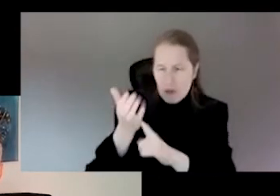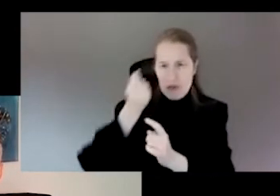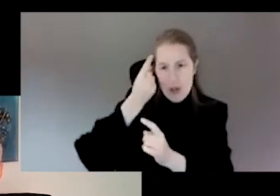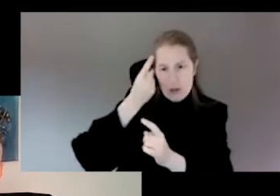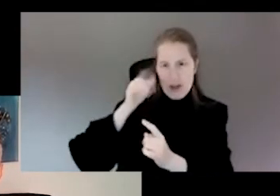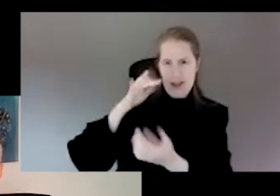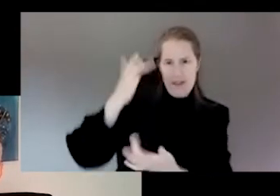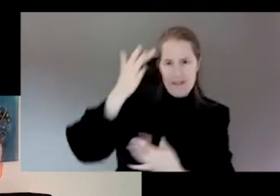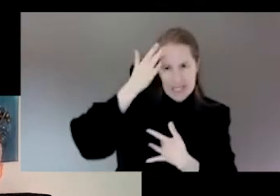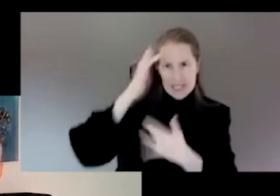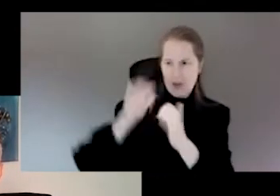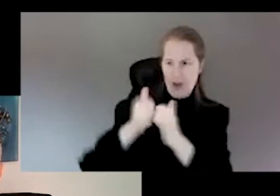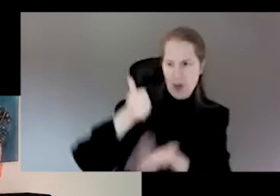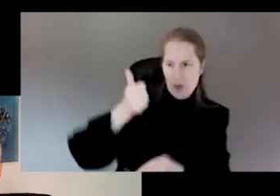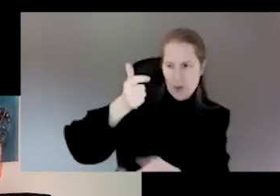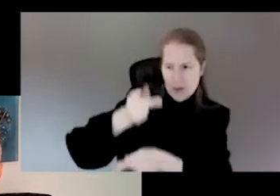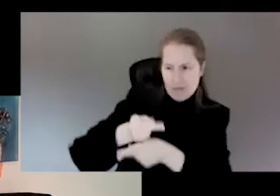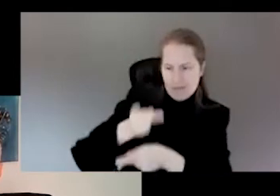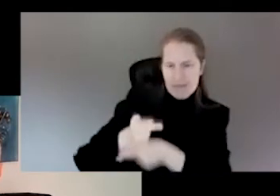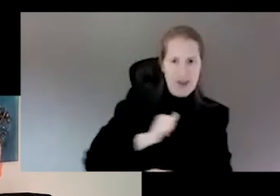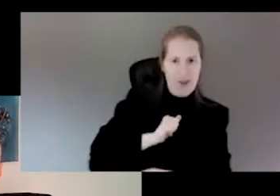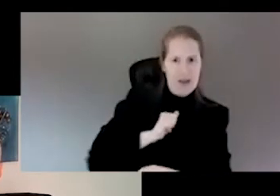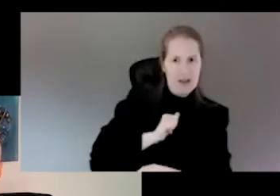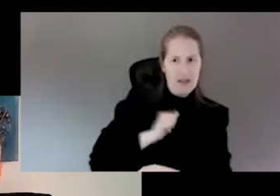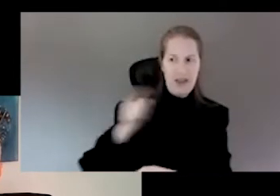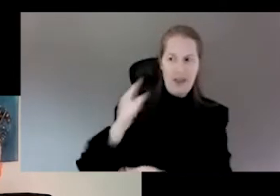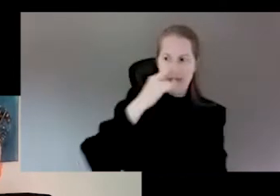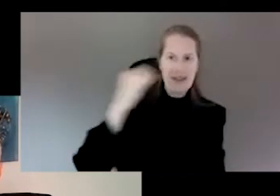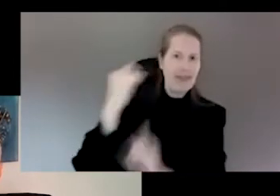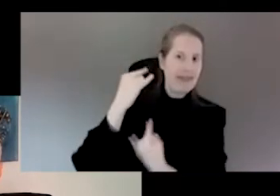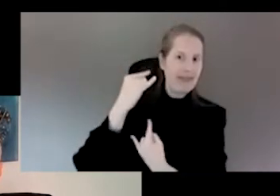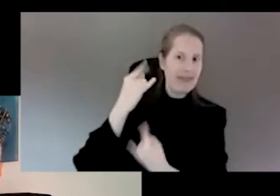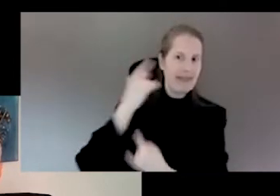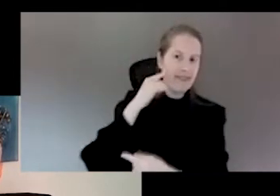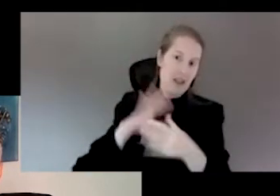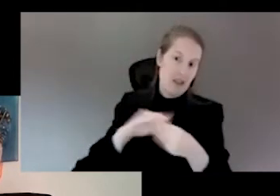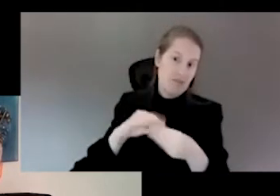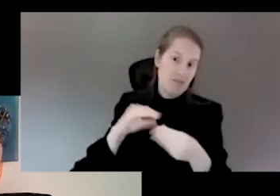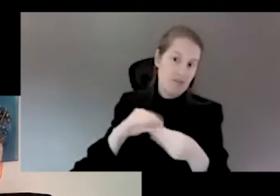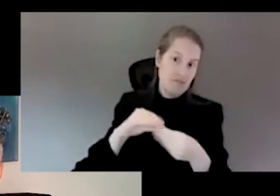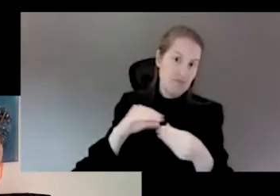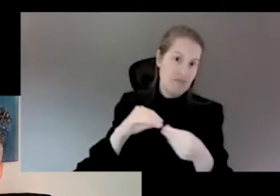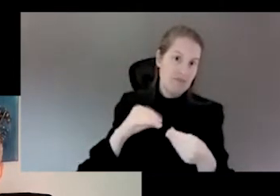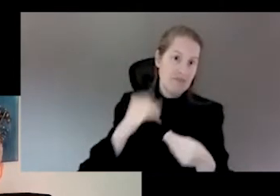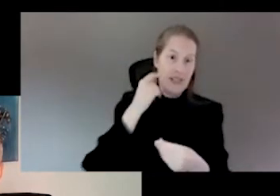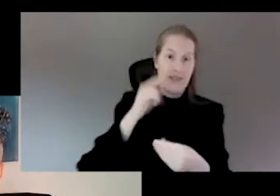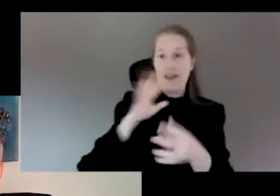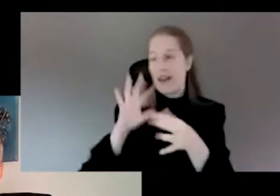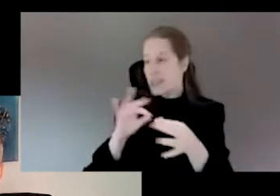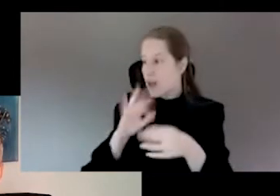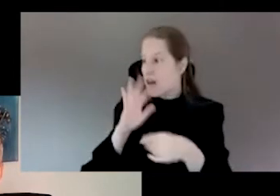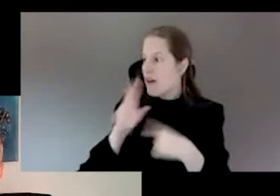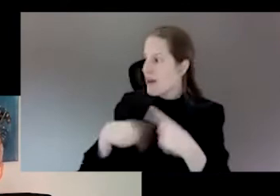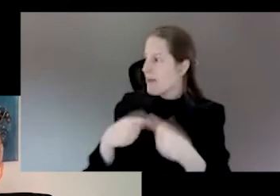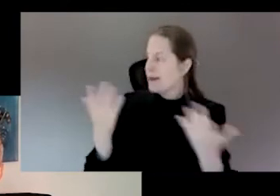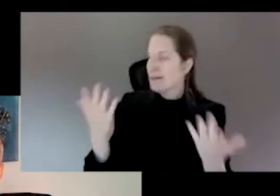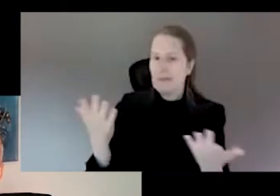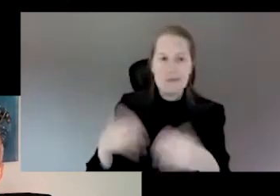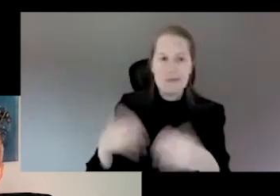treat myself, and they make fun of me when I talk about it. You know, if I talk about the